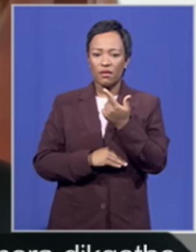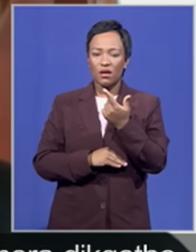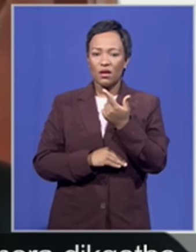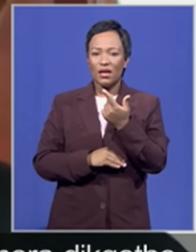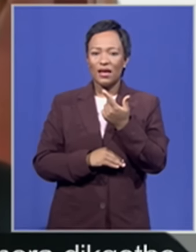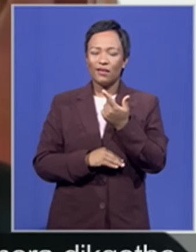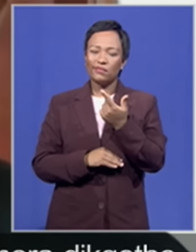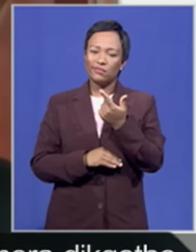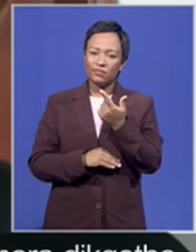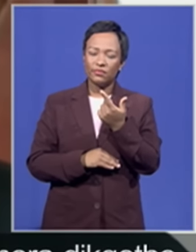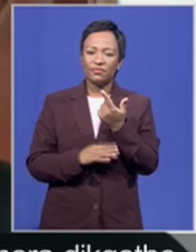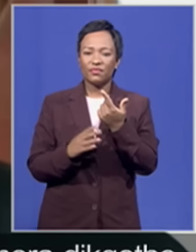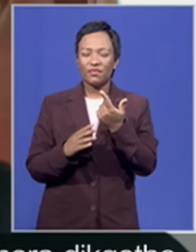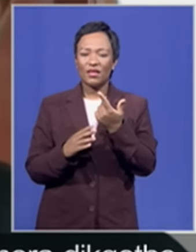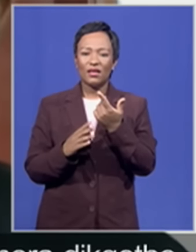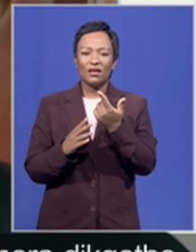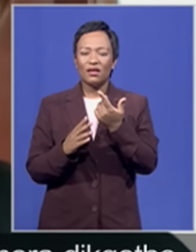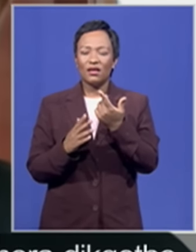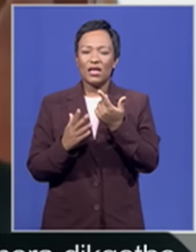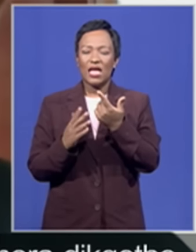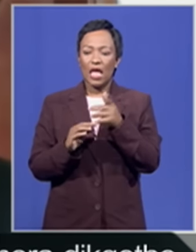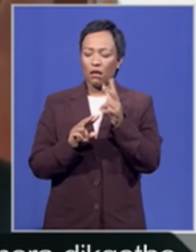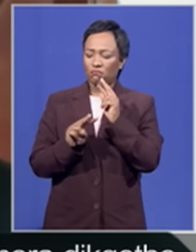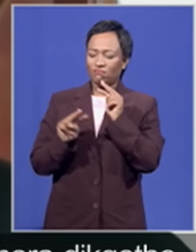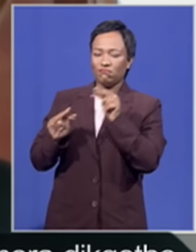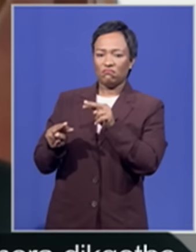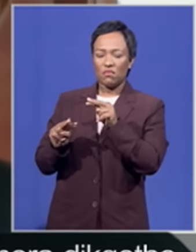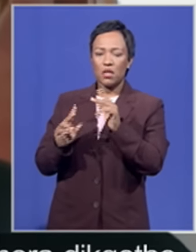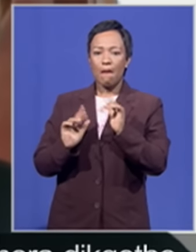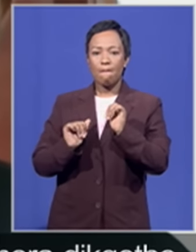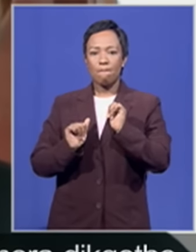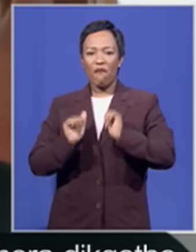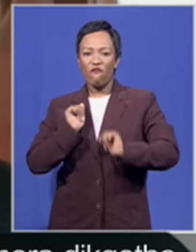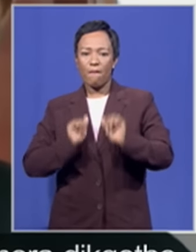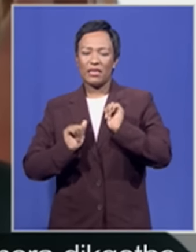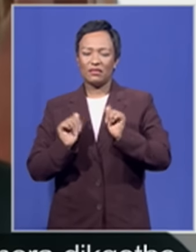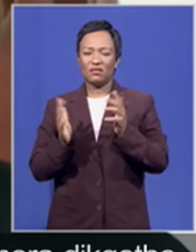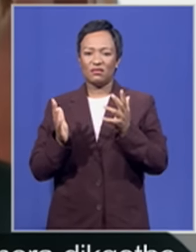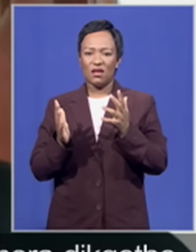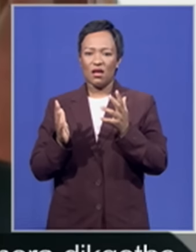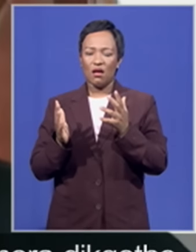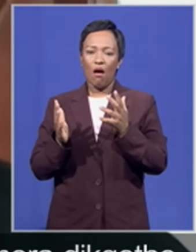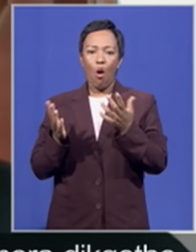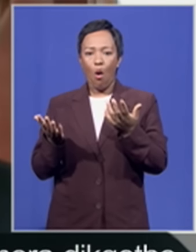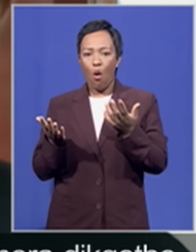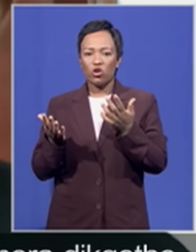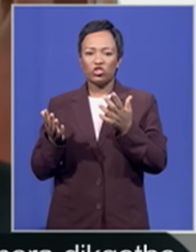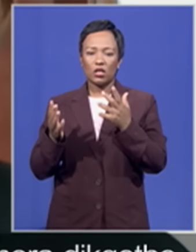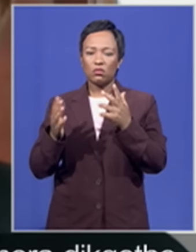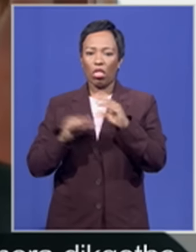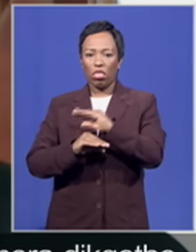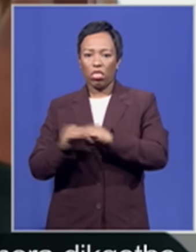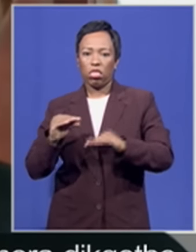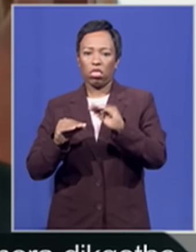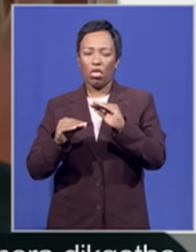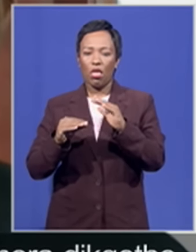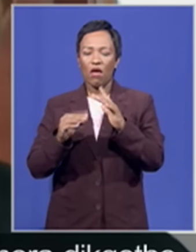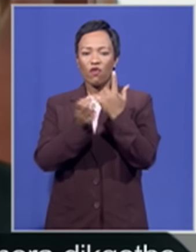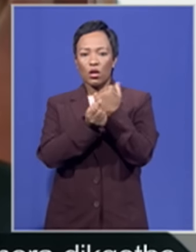performance staged to create an illusion of democratic